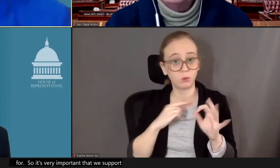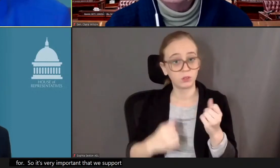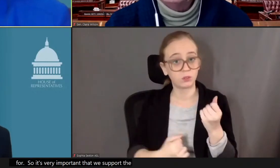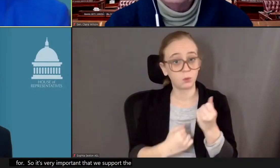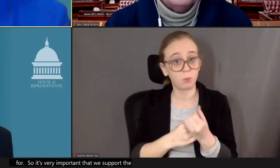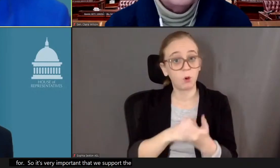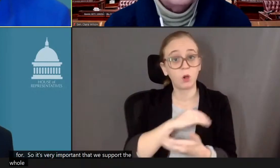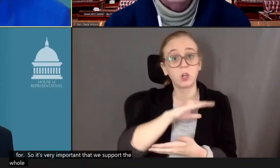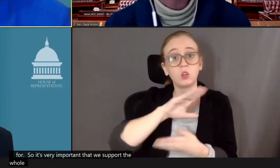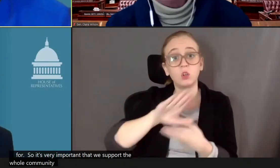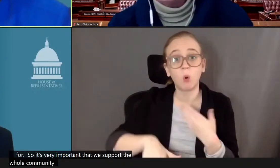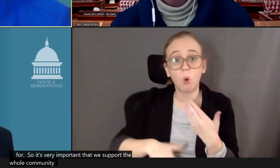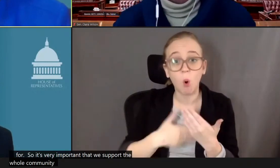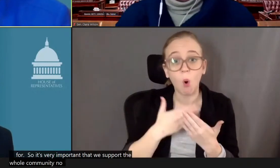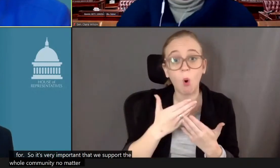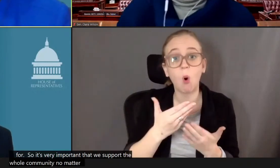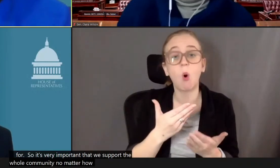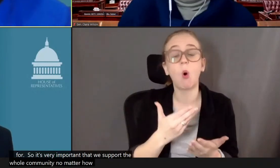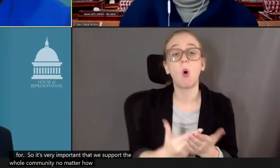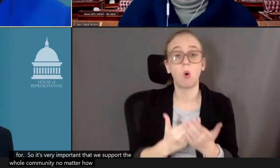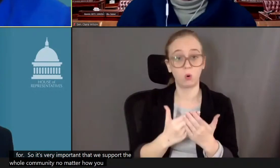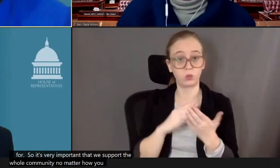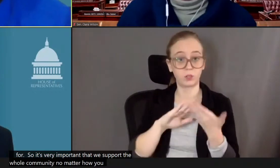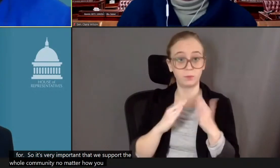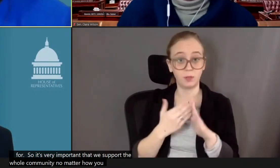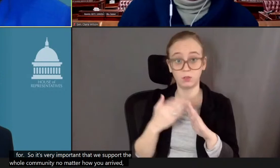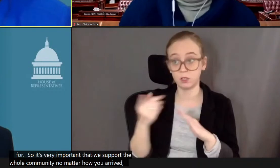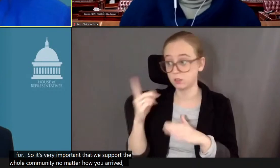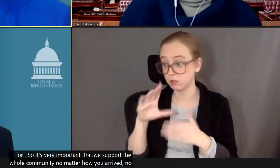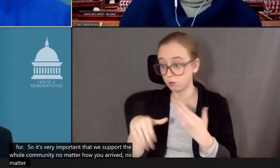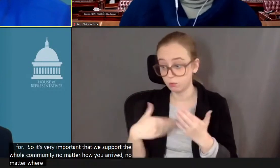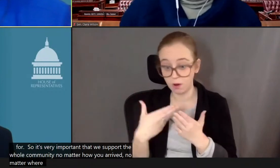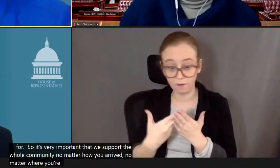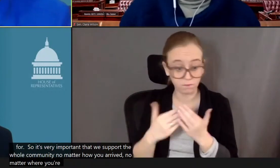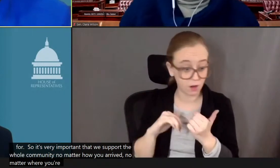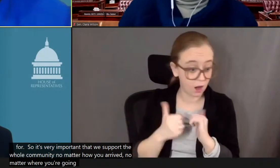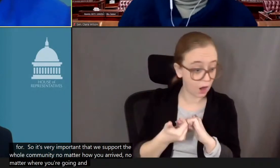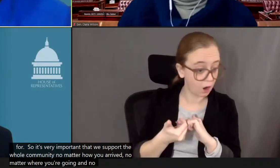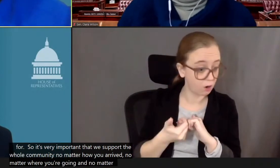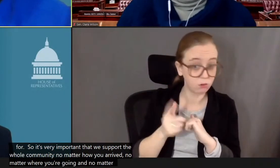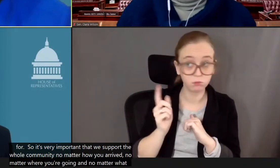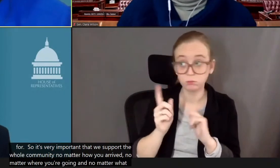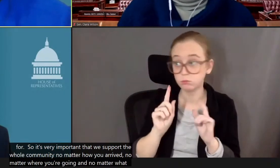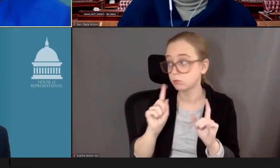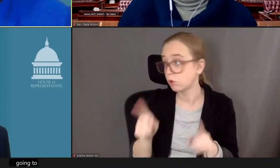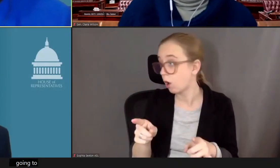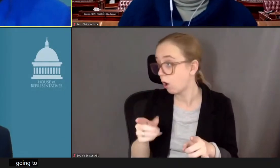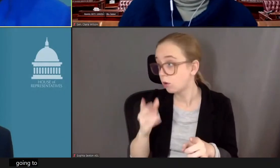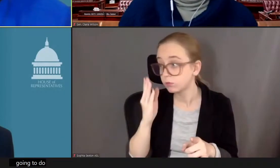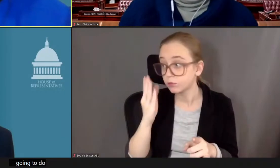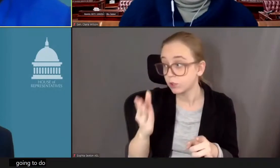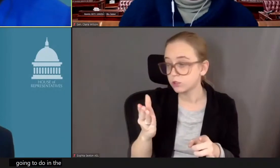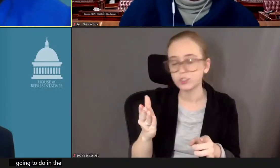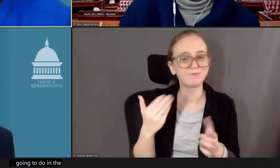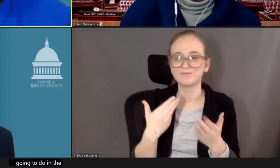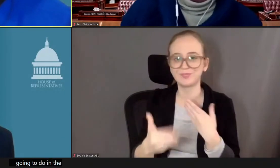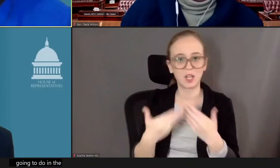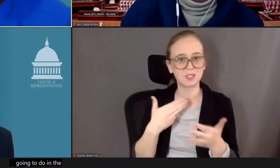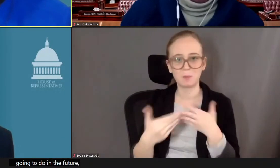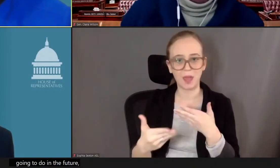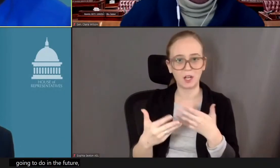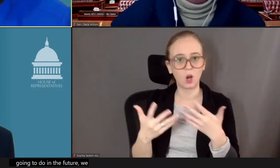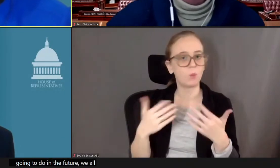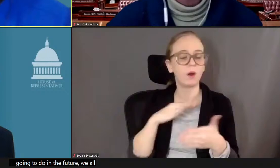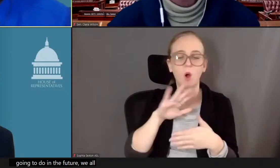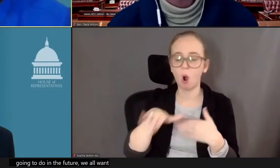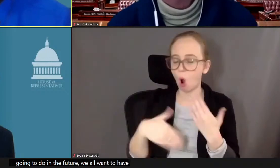no matter how you arrived, no matter where you're going, and no matter what we're going to do in the future. We all want to have a brighter